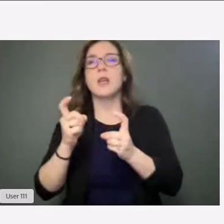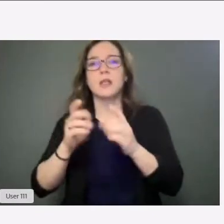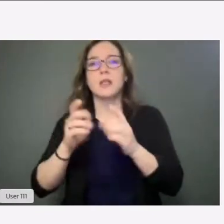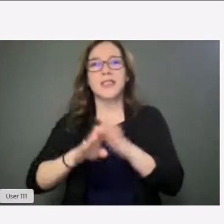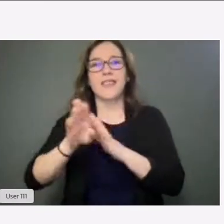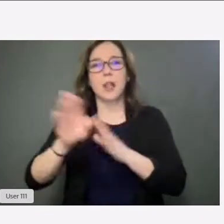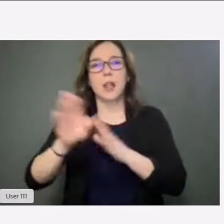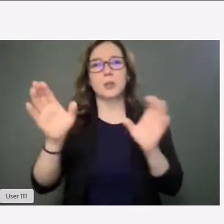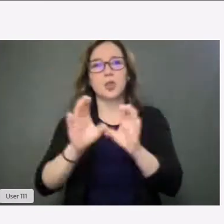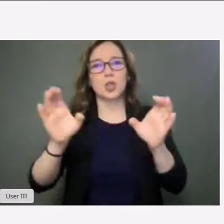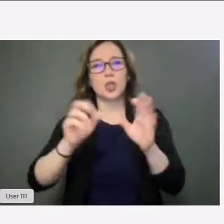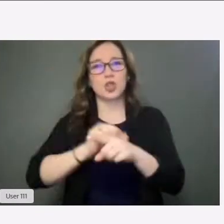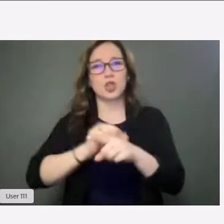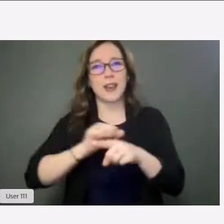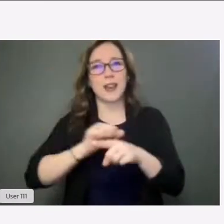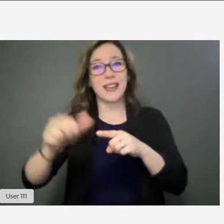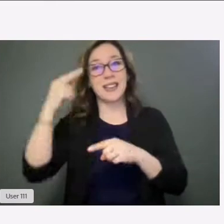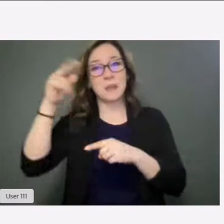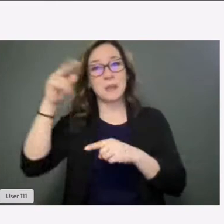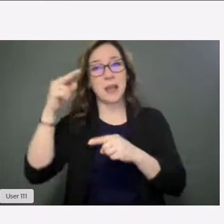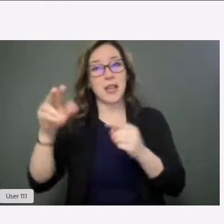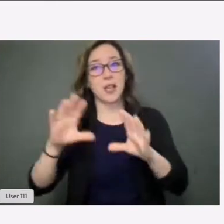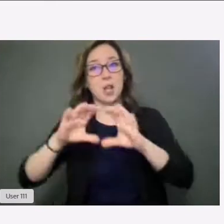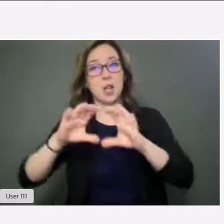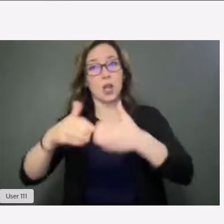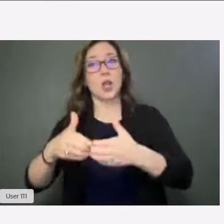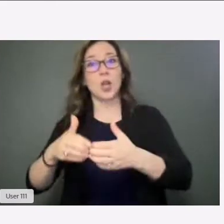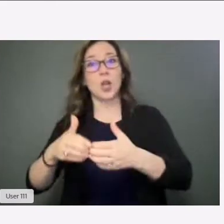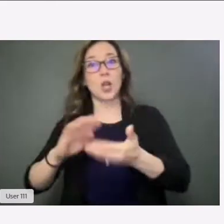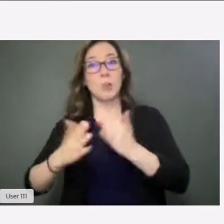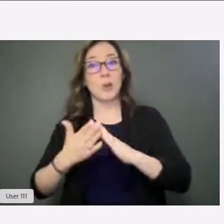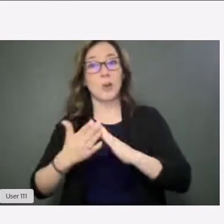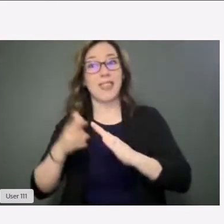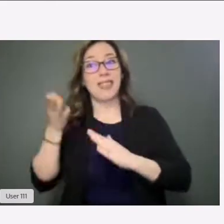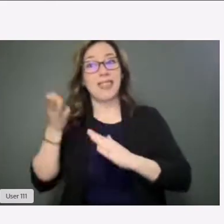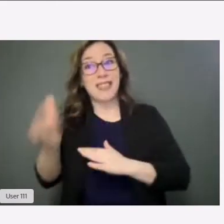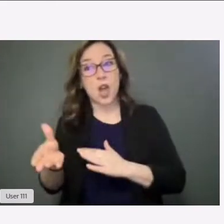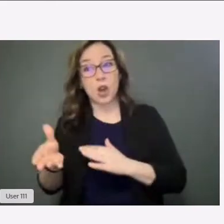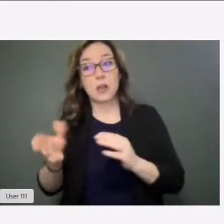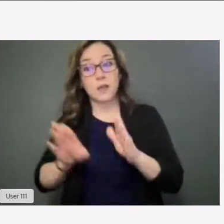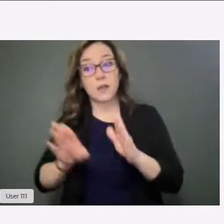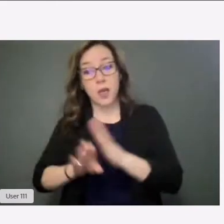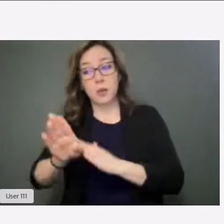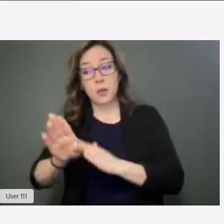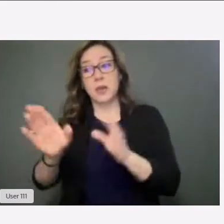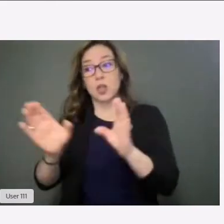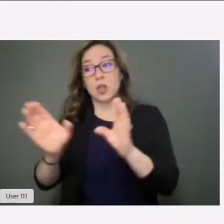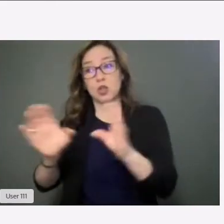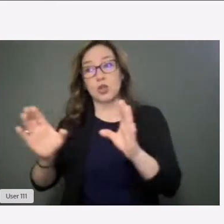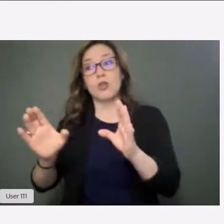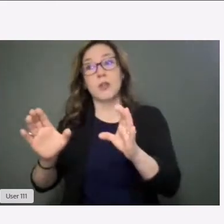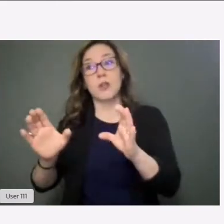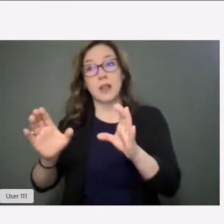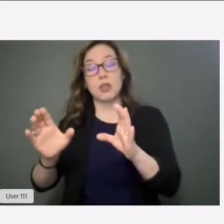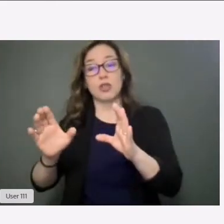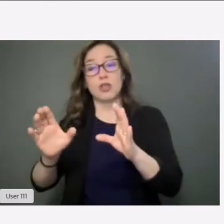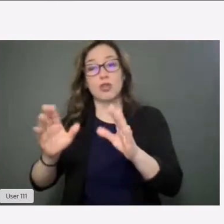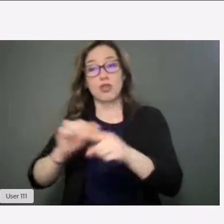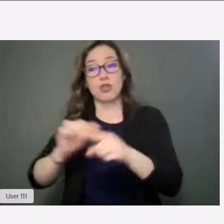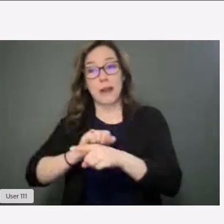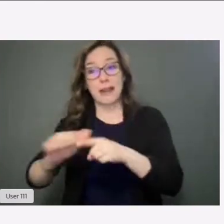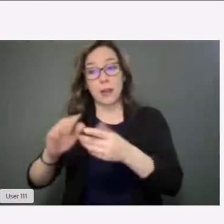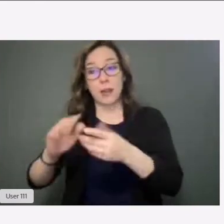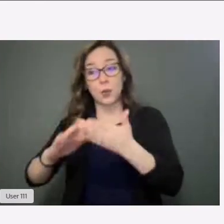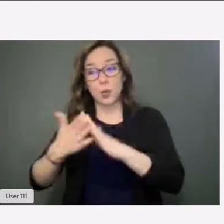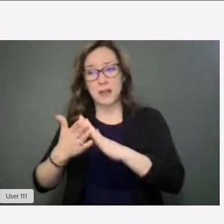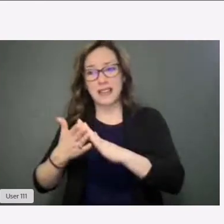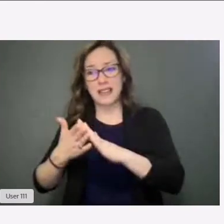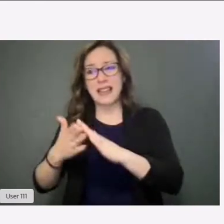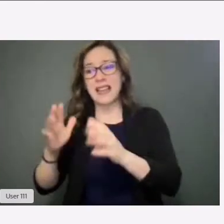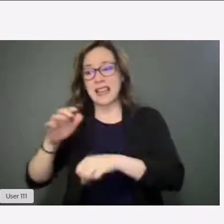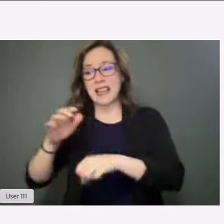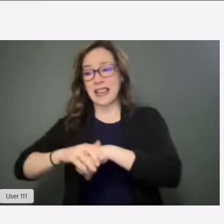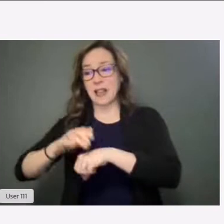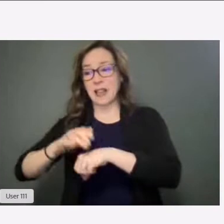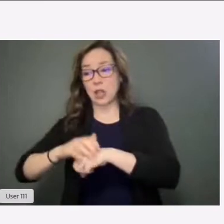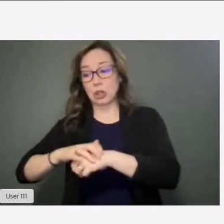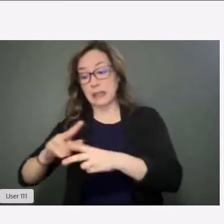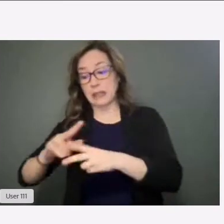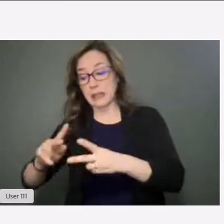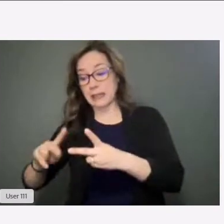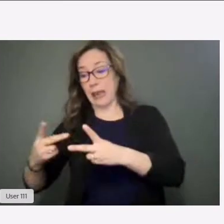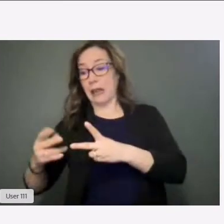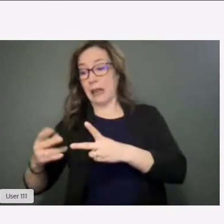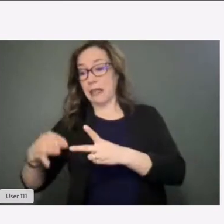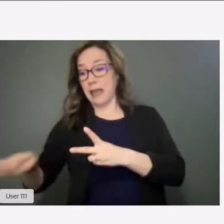communities. Because Ricardo, I will tell you right there, developing CERT training in communities where English is a second language, that